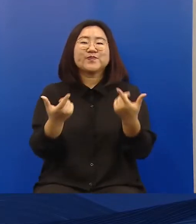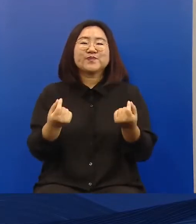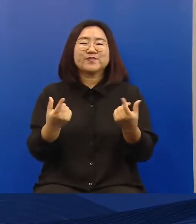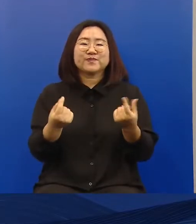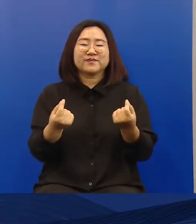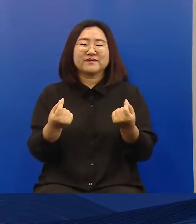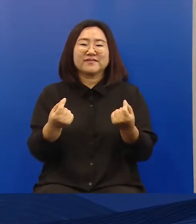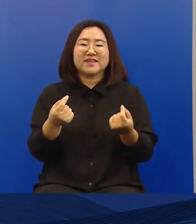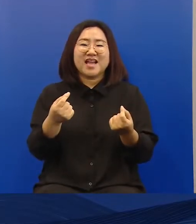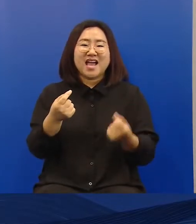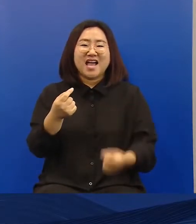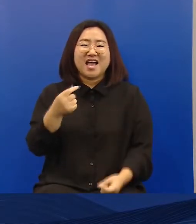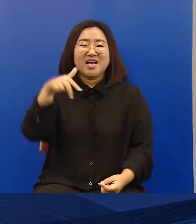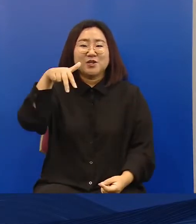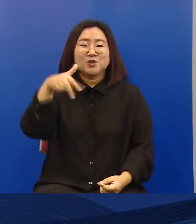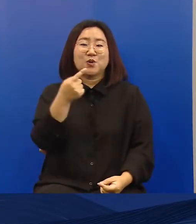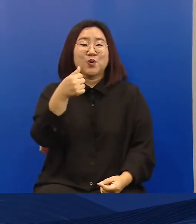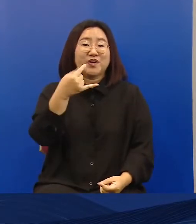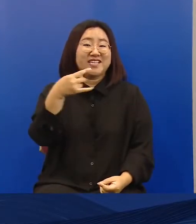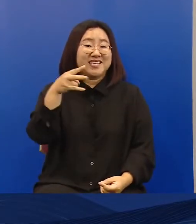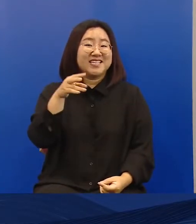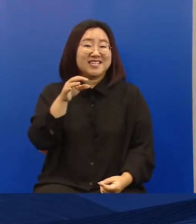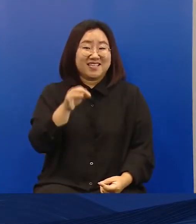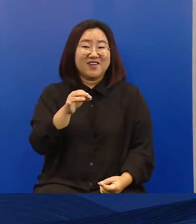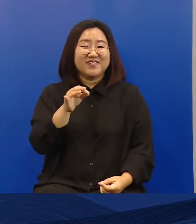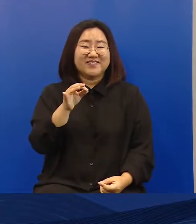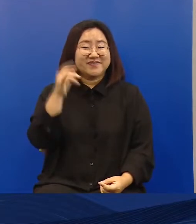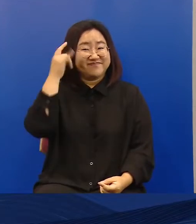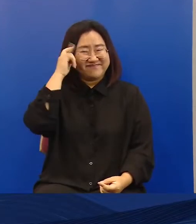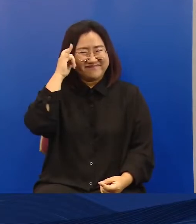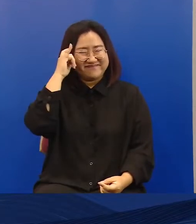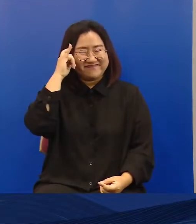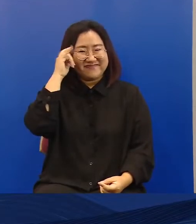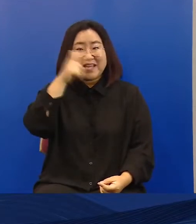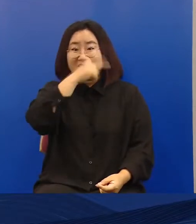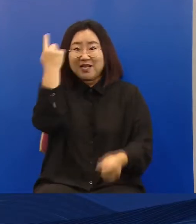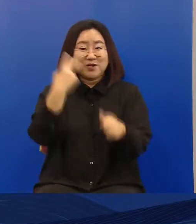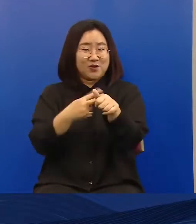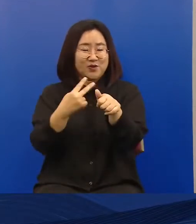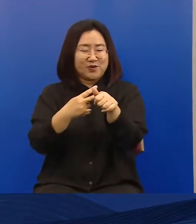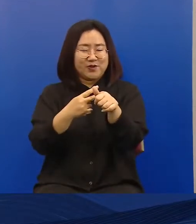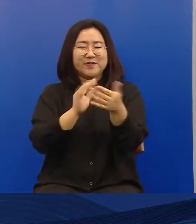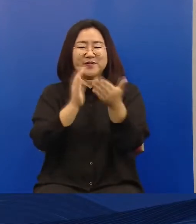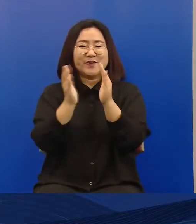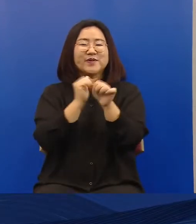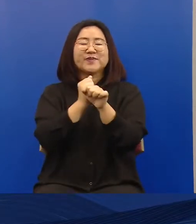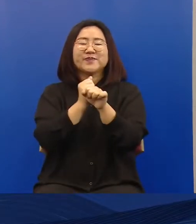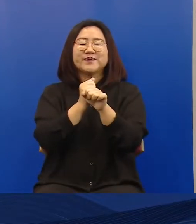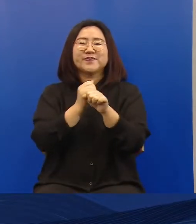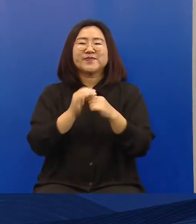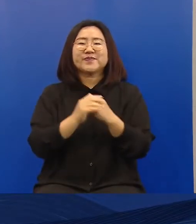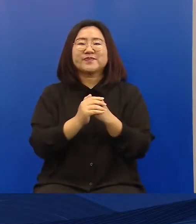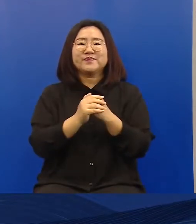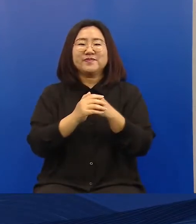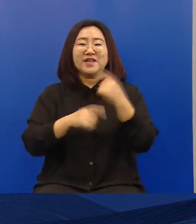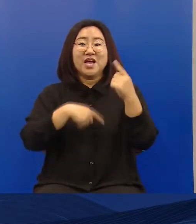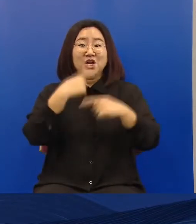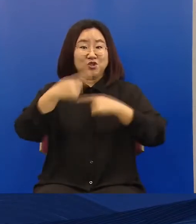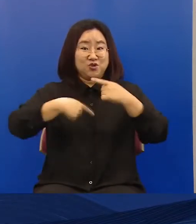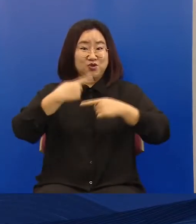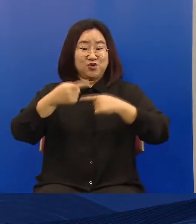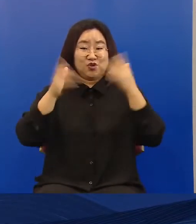Now, I already introduced her, Professor Jo Hee-kyung from Korean Nazarene University. She herself is